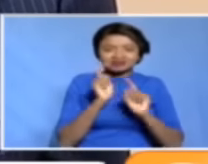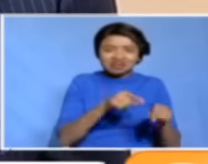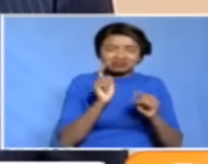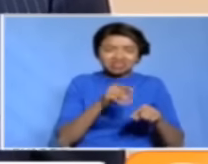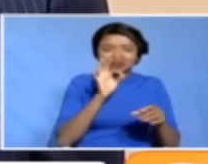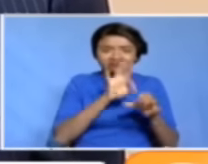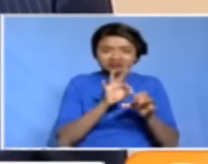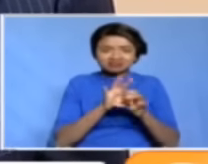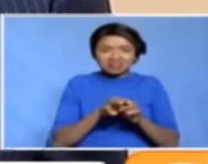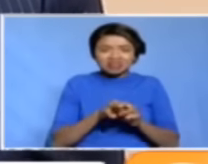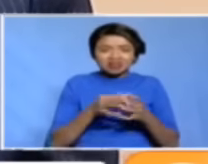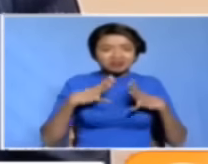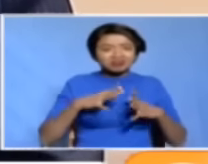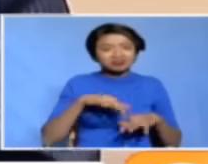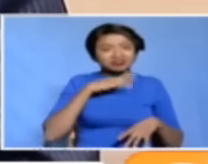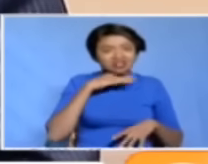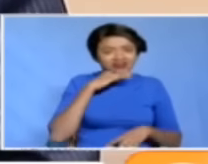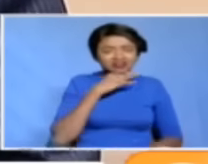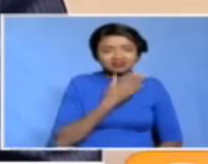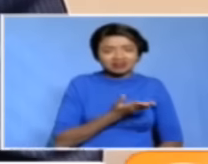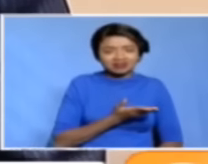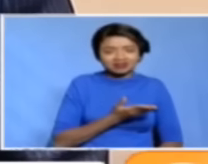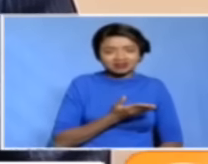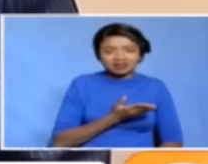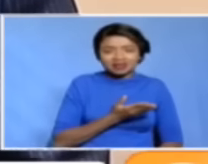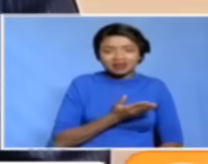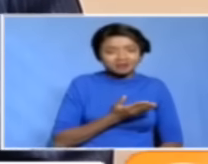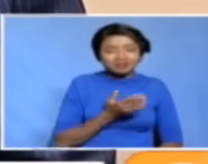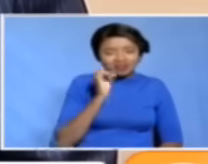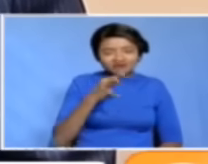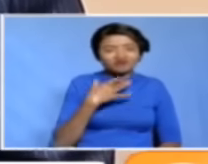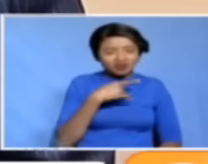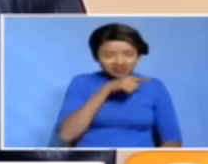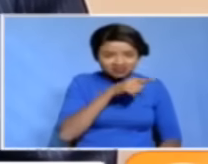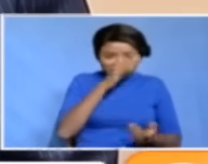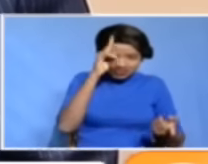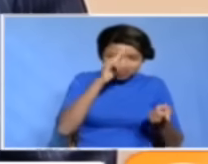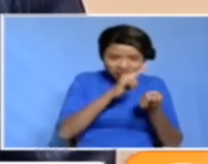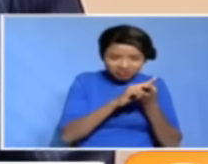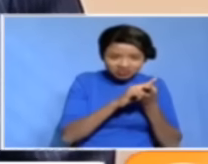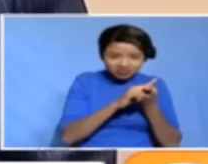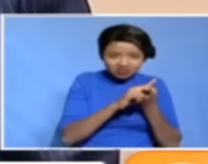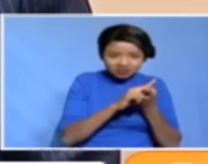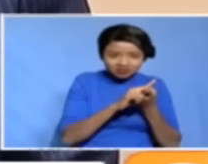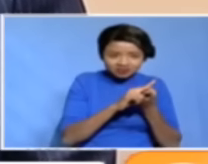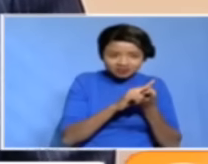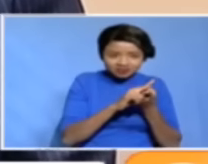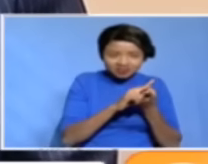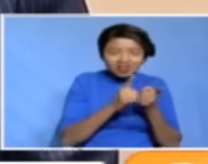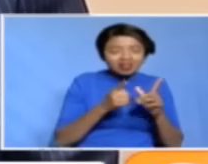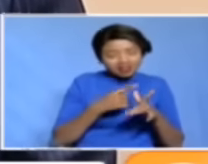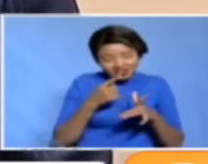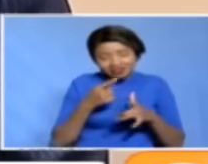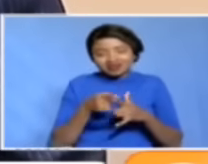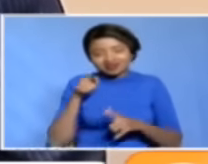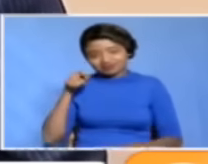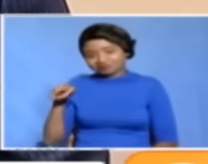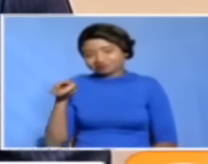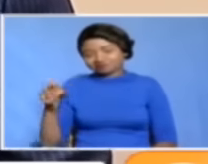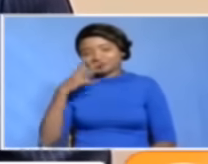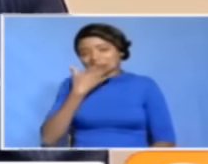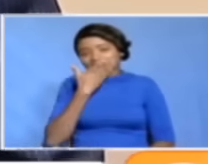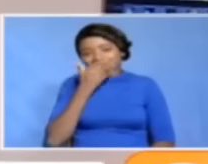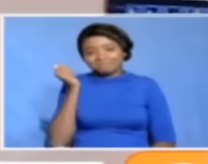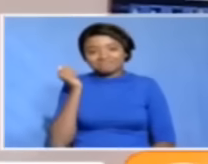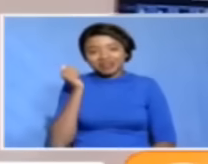civil war. Many people die. So if you want to reduce that, if you want to reduce the contest, then parliamentary system